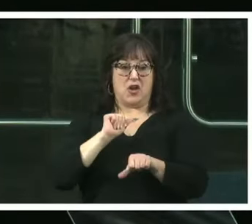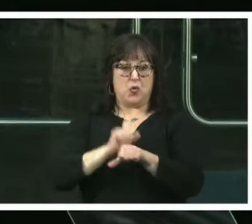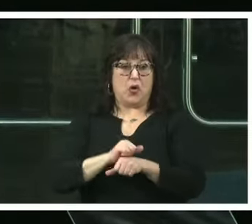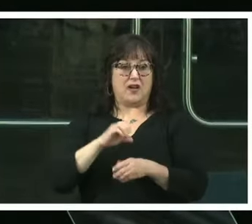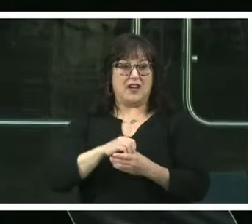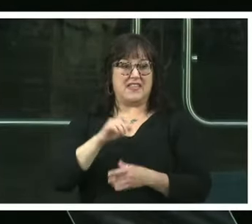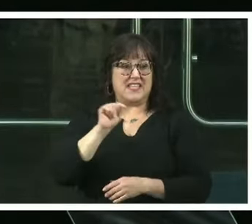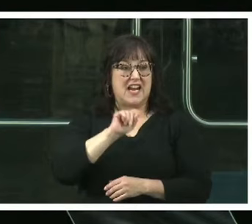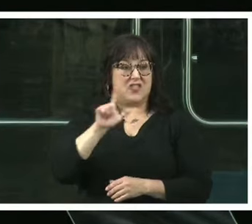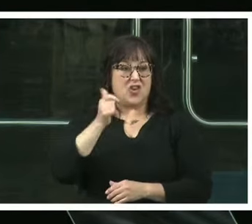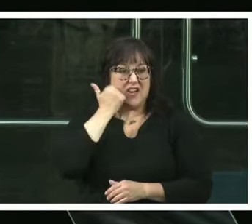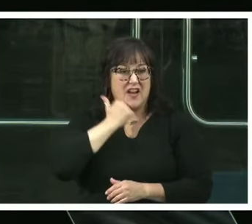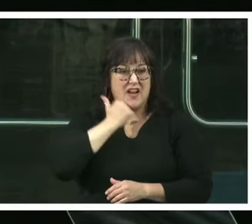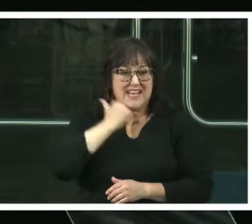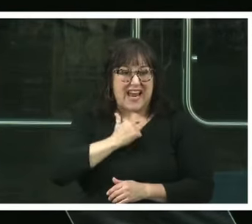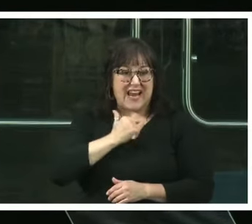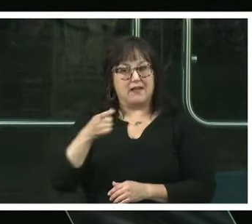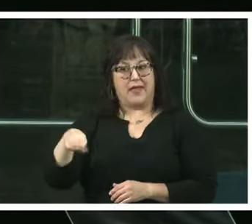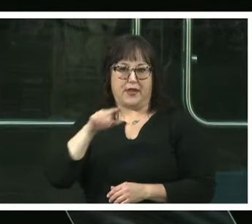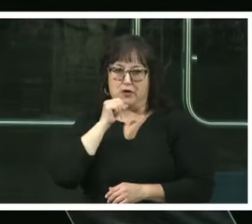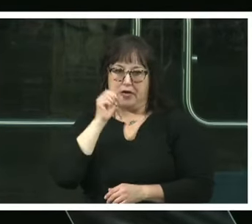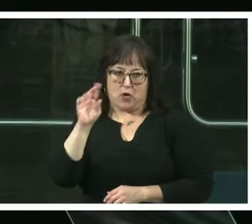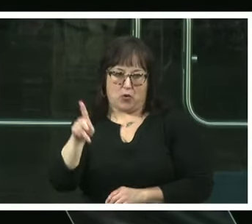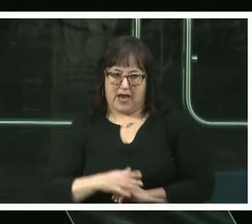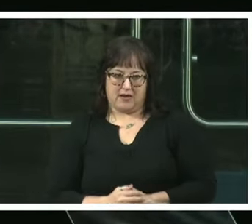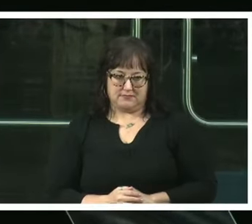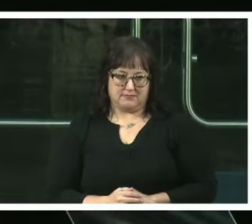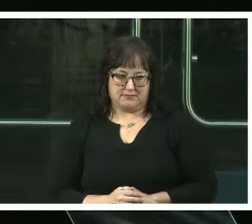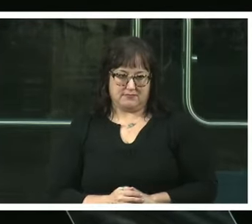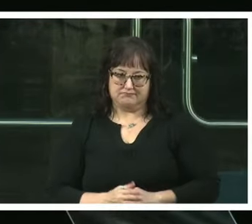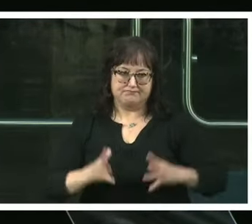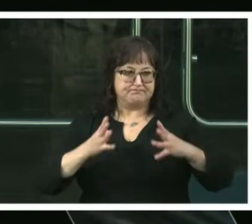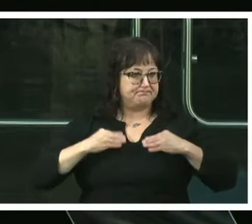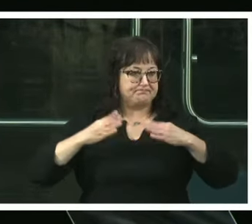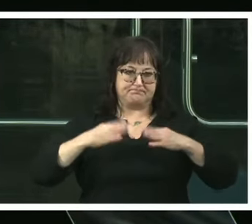Tenderloin every single day, they're not okay with it.